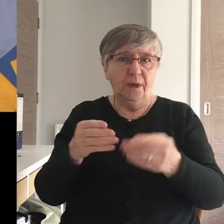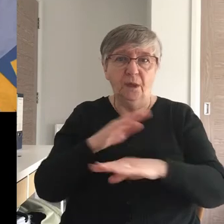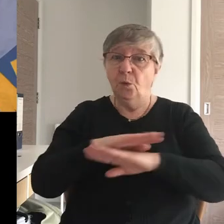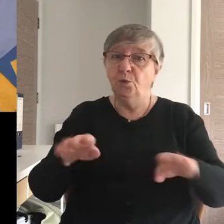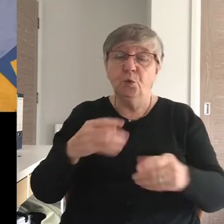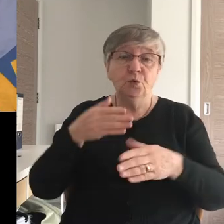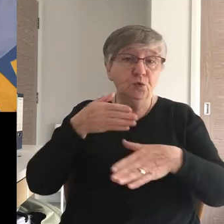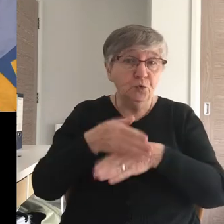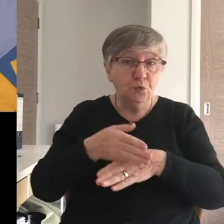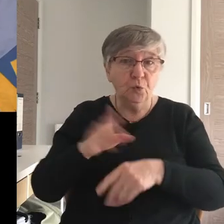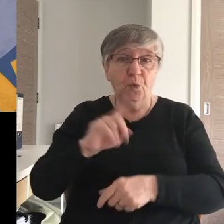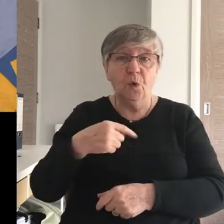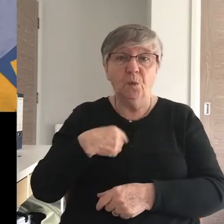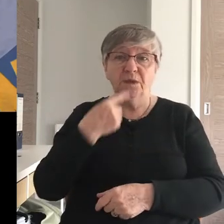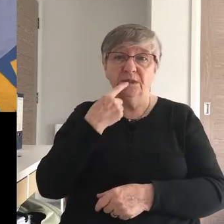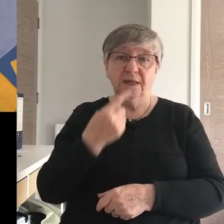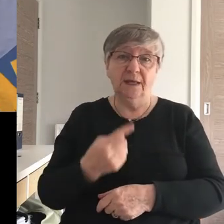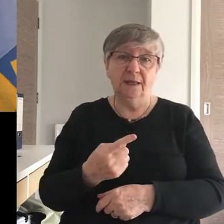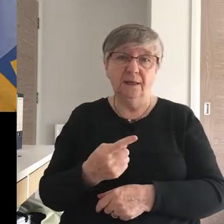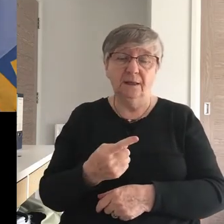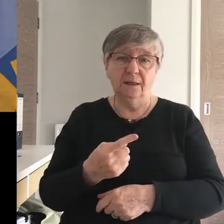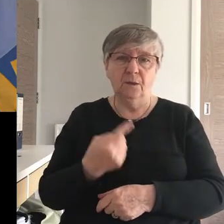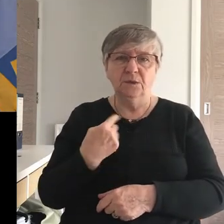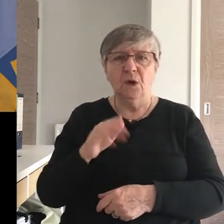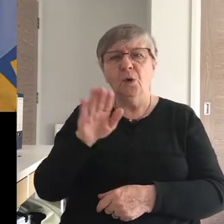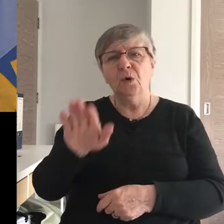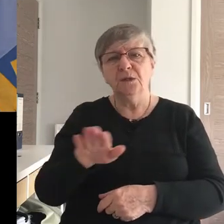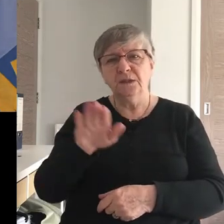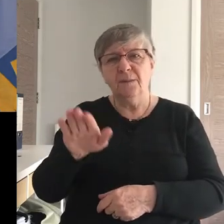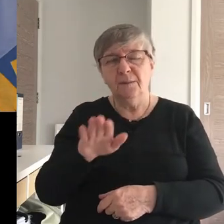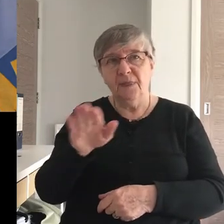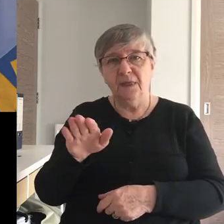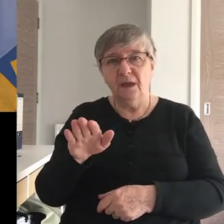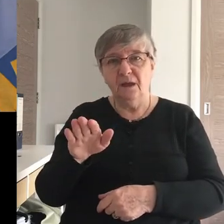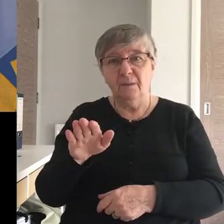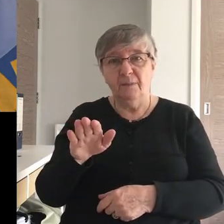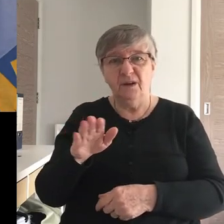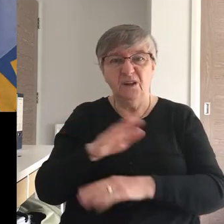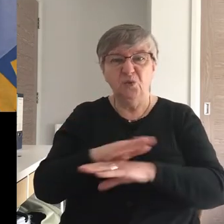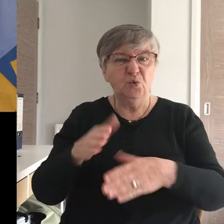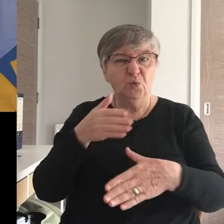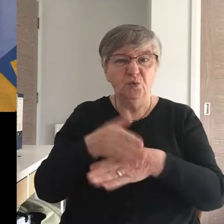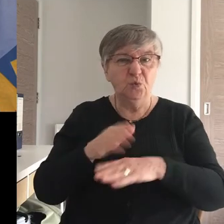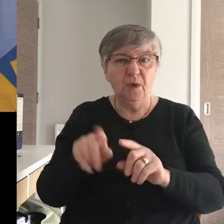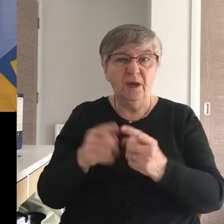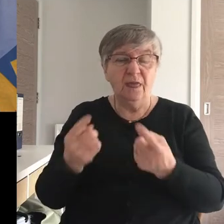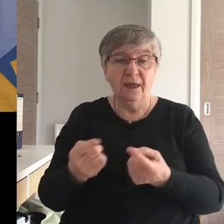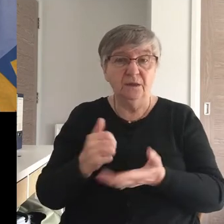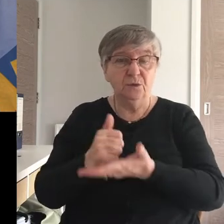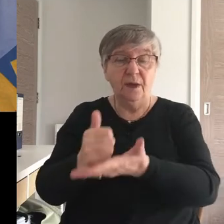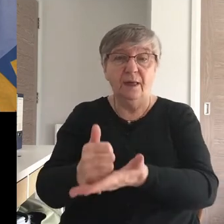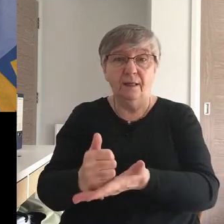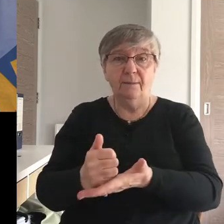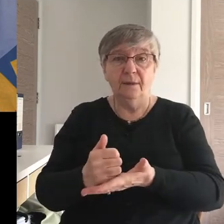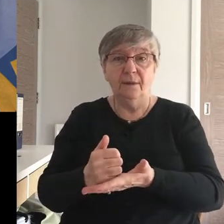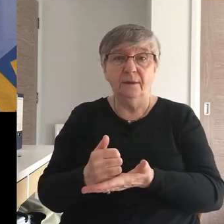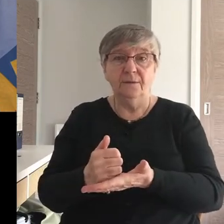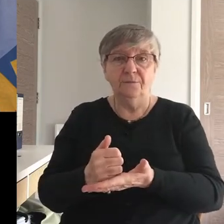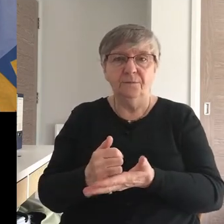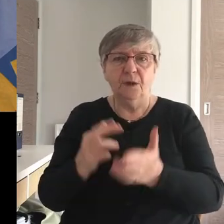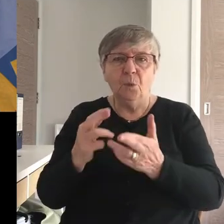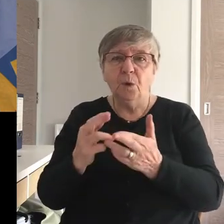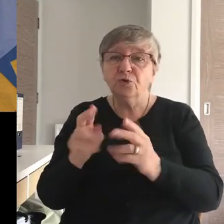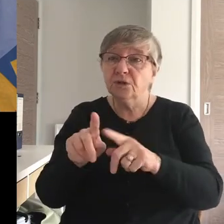are. We express sympathy, condolence, but don't actually do anything to help someone.